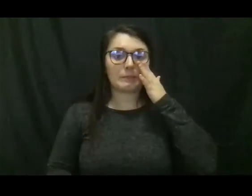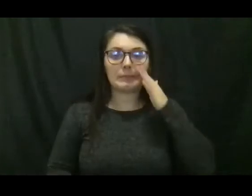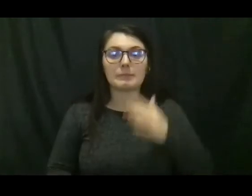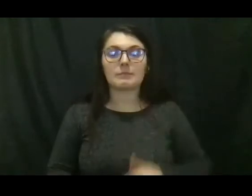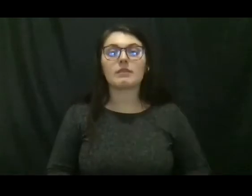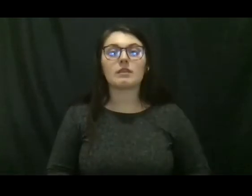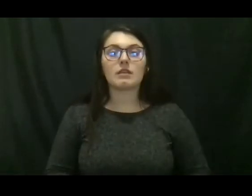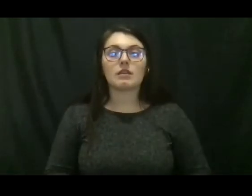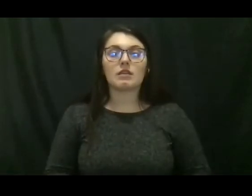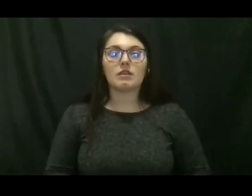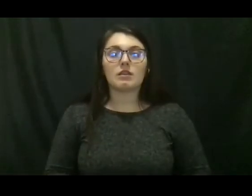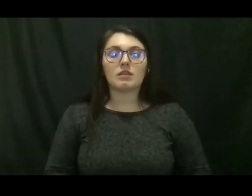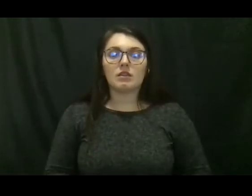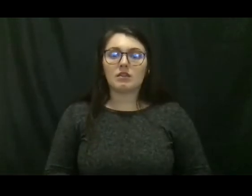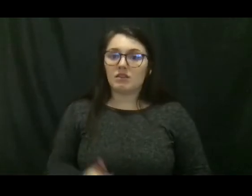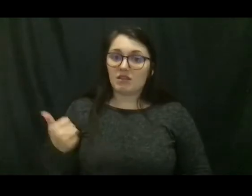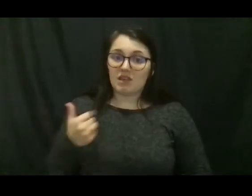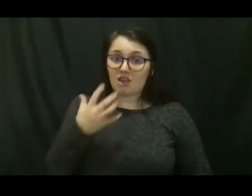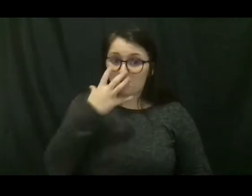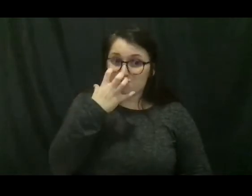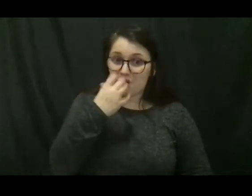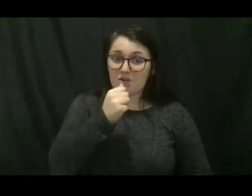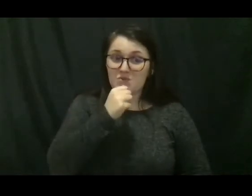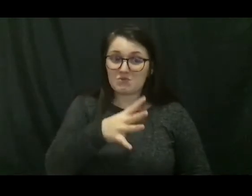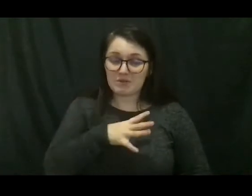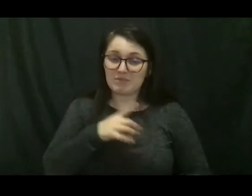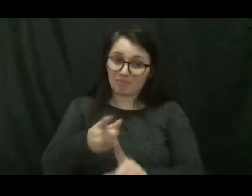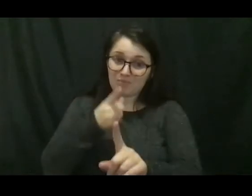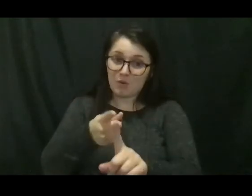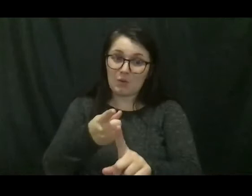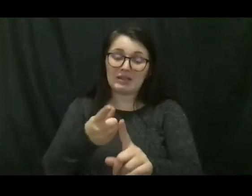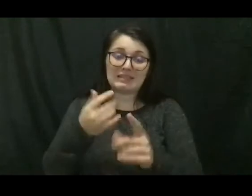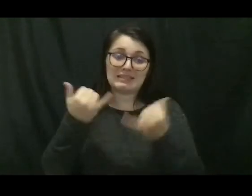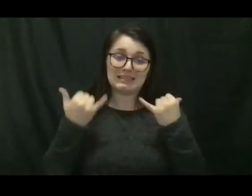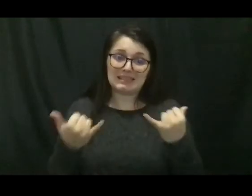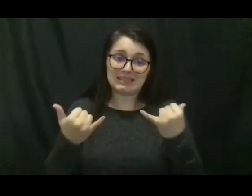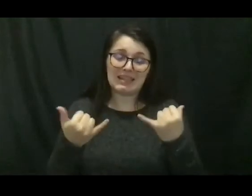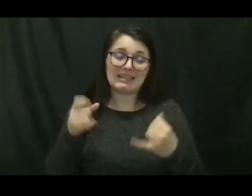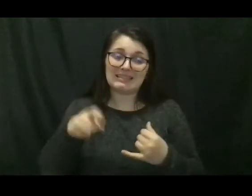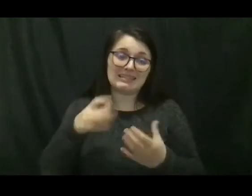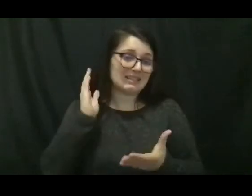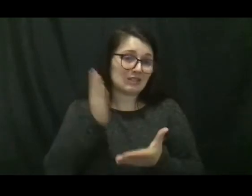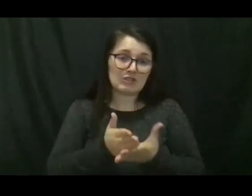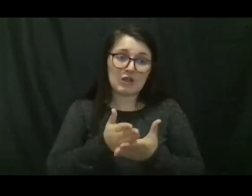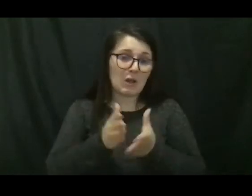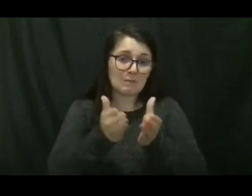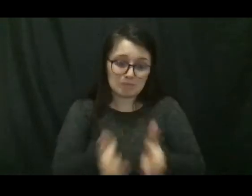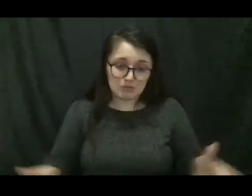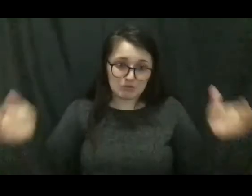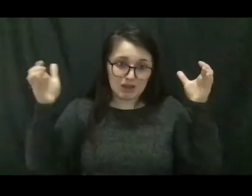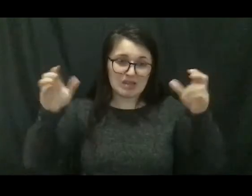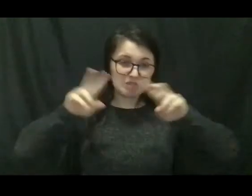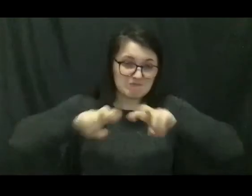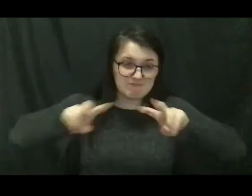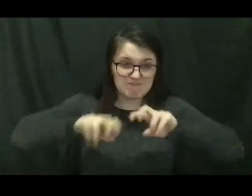The Grouch has a point. Starting today, we are going to stop digging through the trash. Starting today, we are going